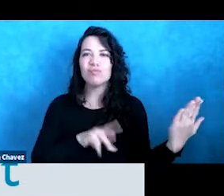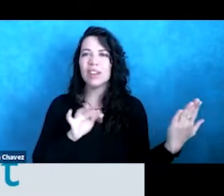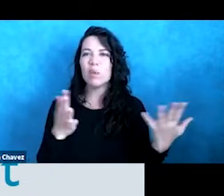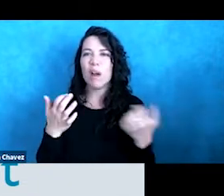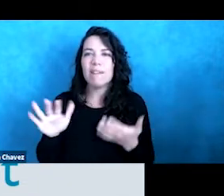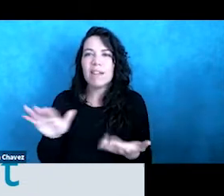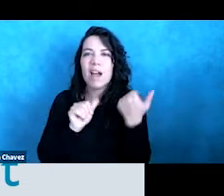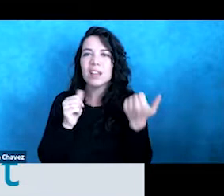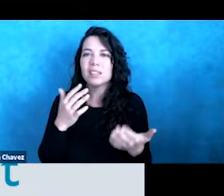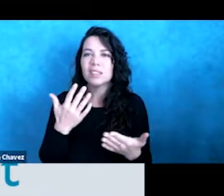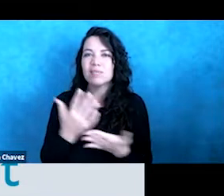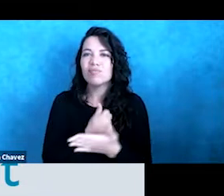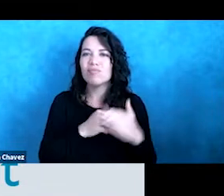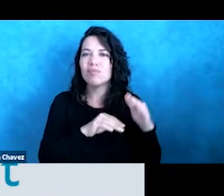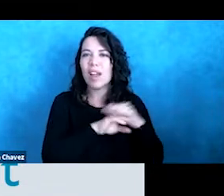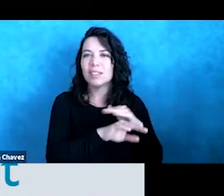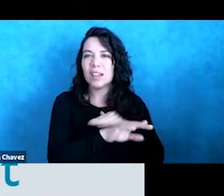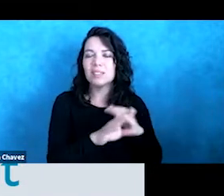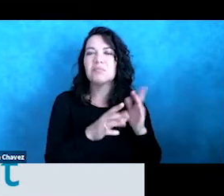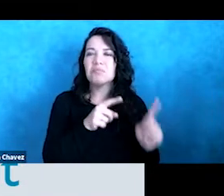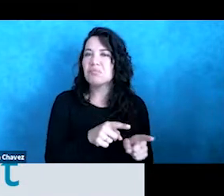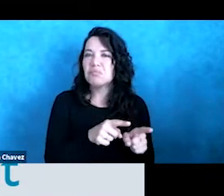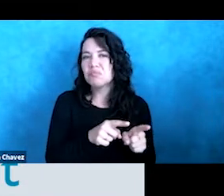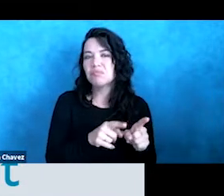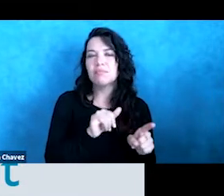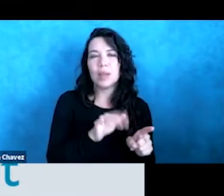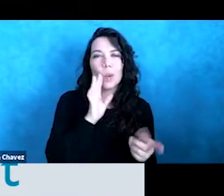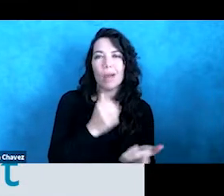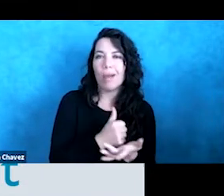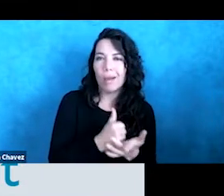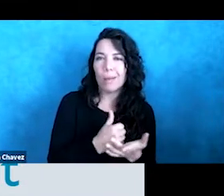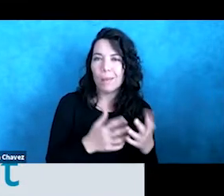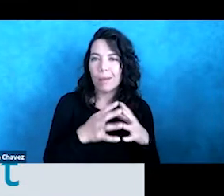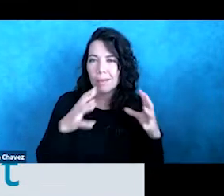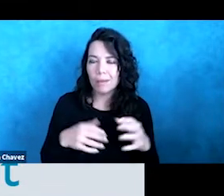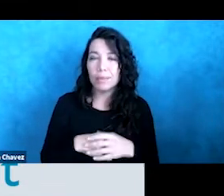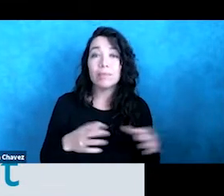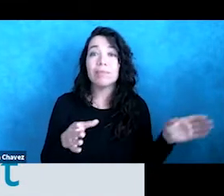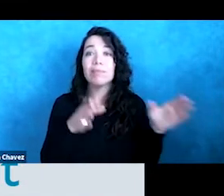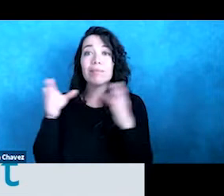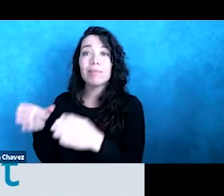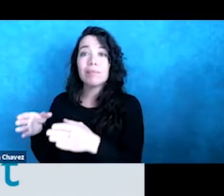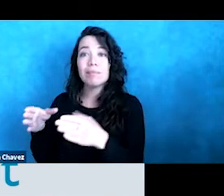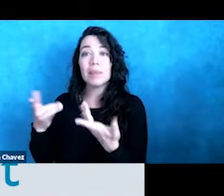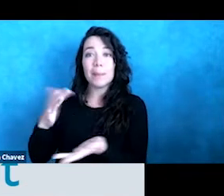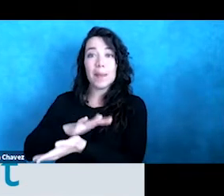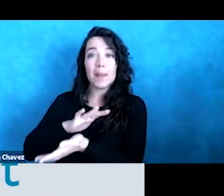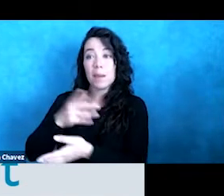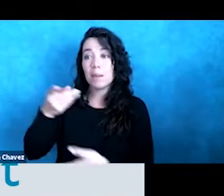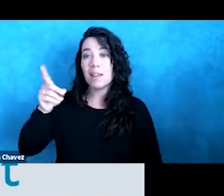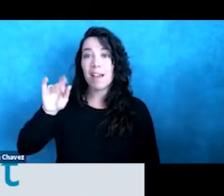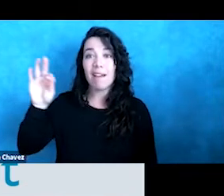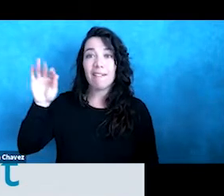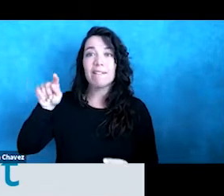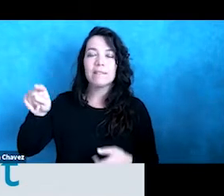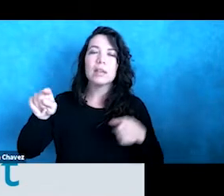quickly. The online version is going to be a really helpful and useful tool for that. The PDF version is linked throughout the